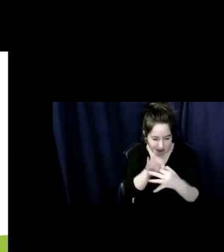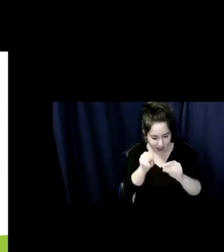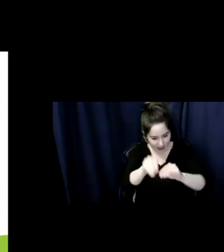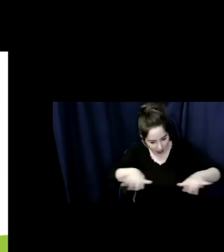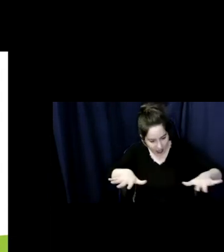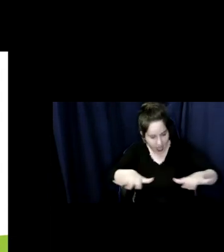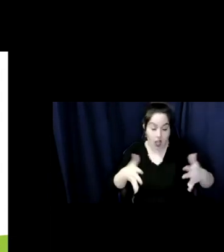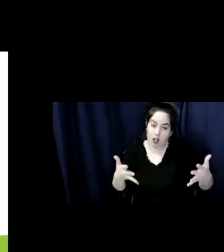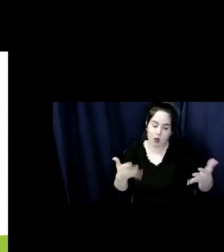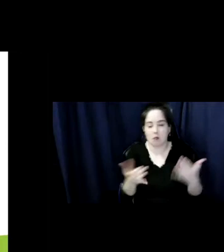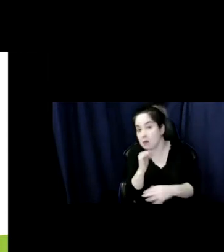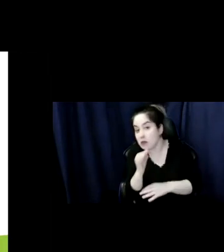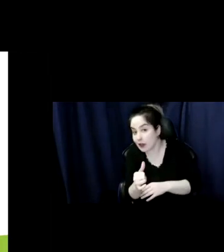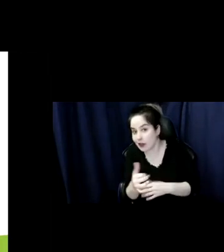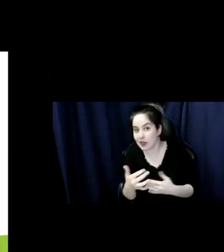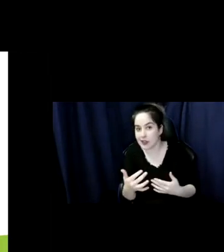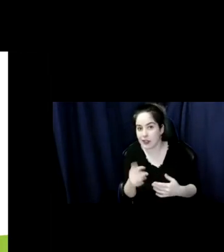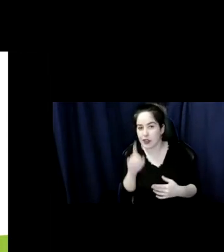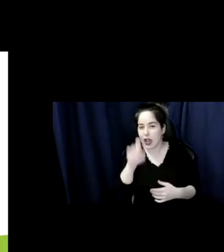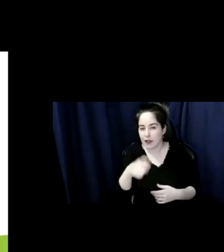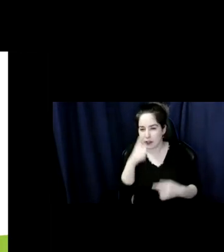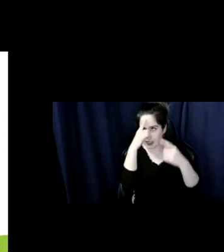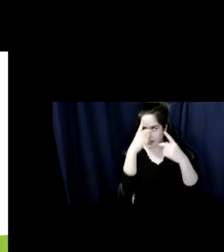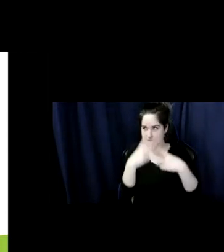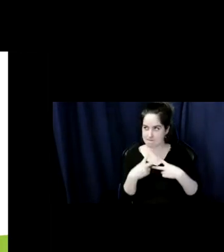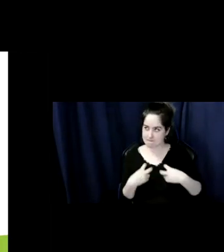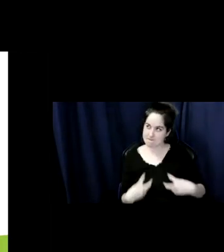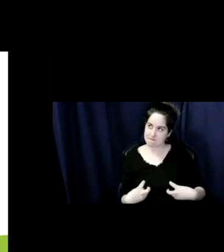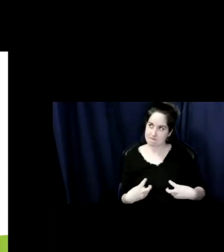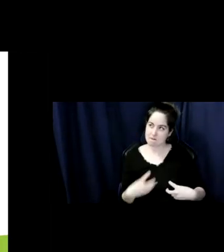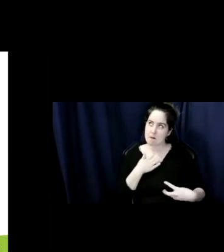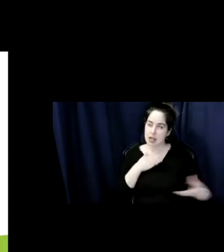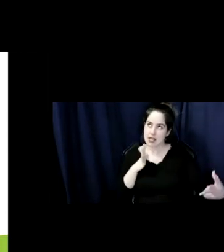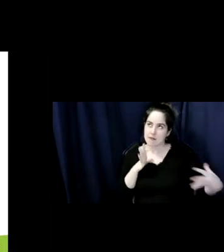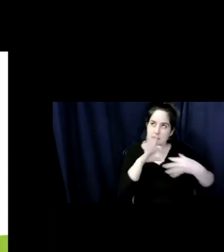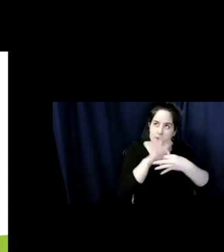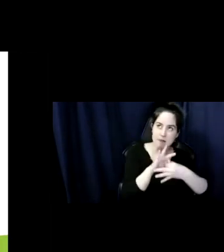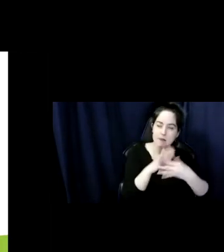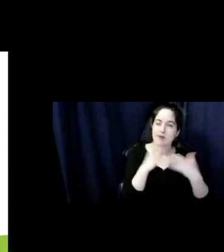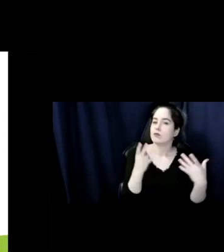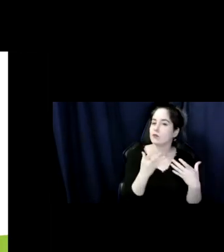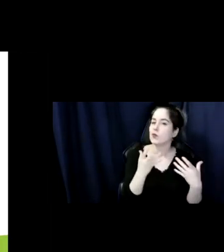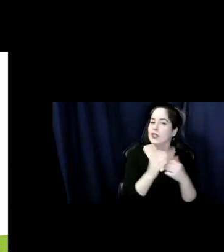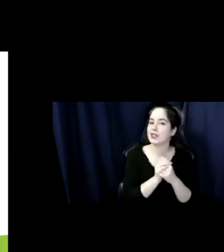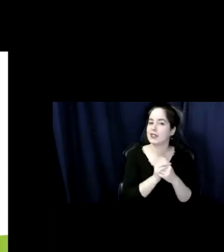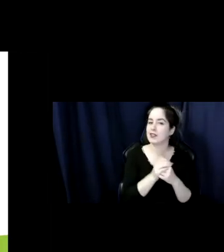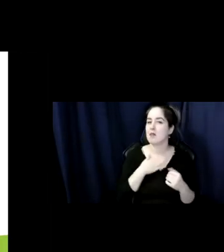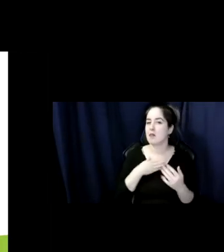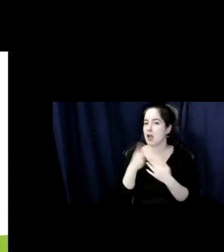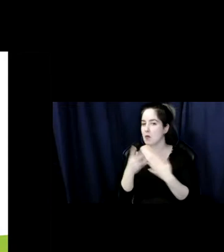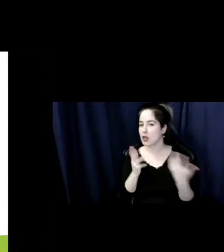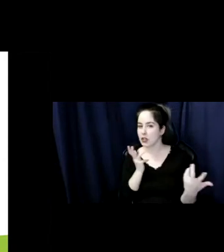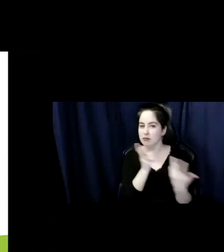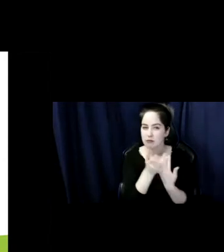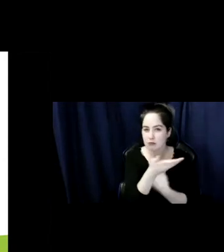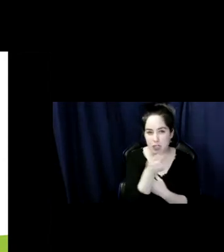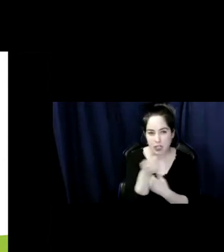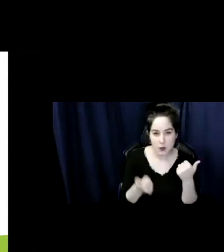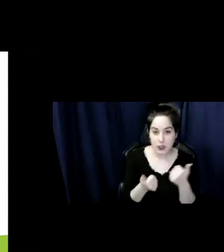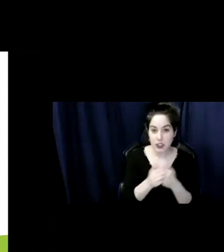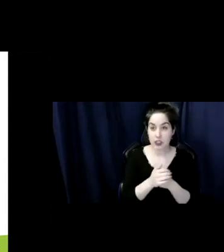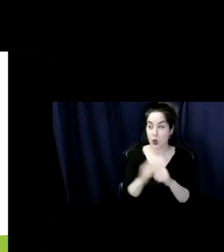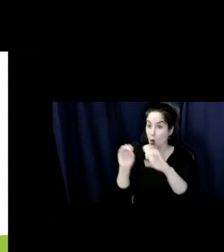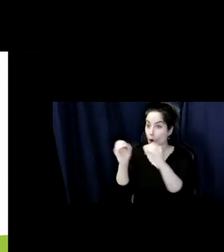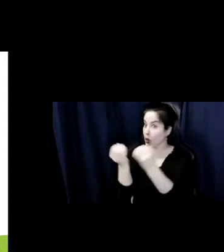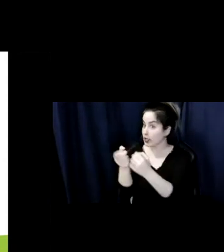not. So you have to really think about what your connection to the parks are, what organizations are there, and who you may want to partner